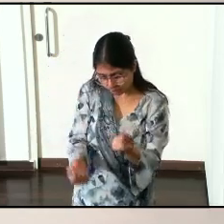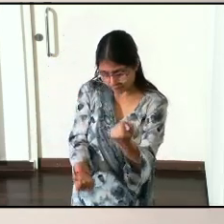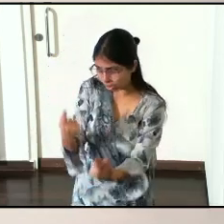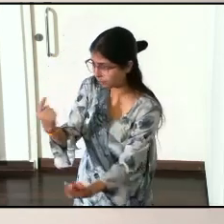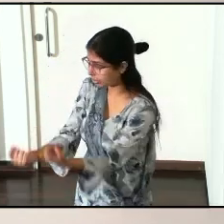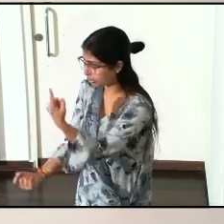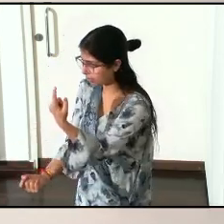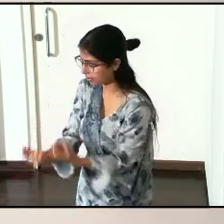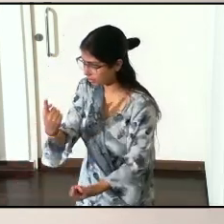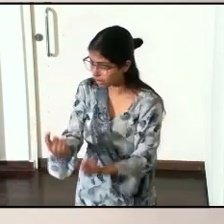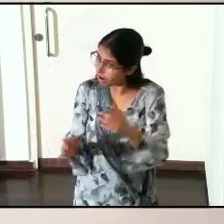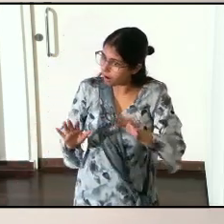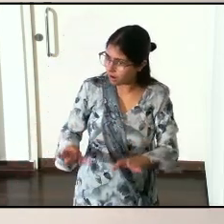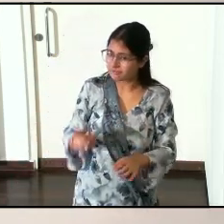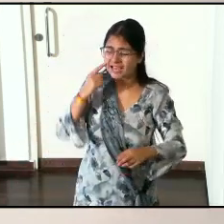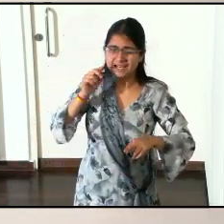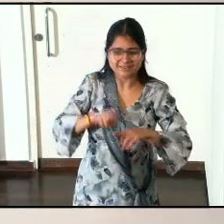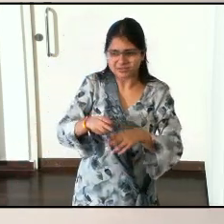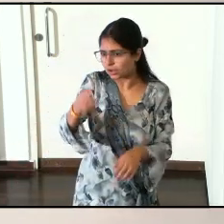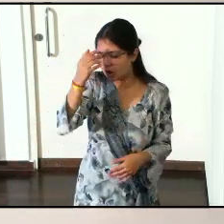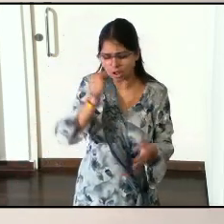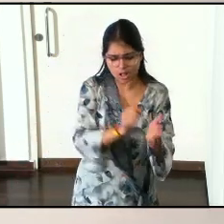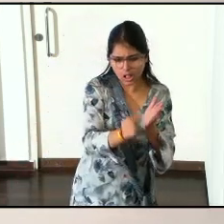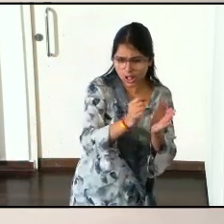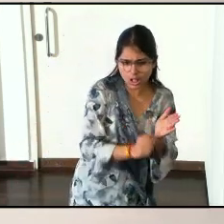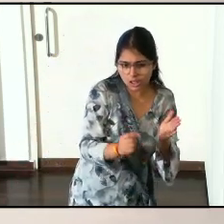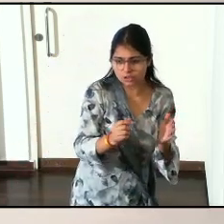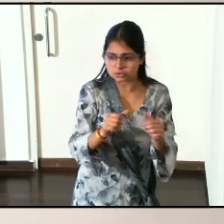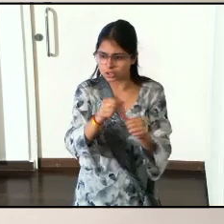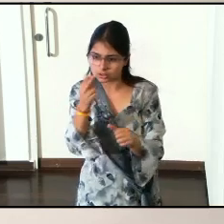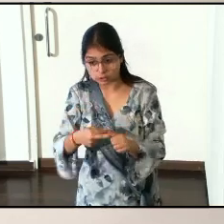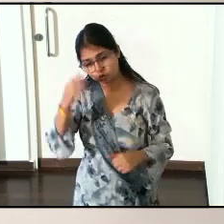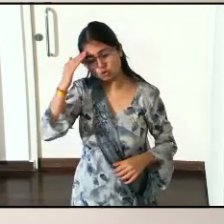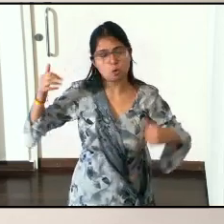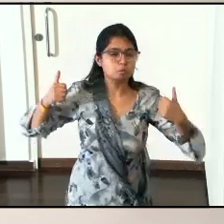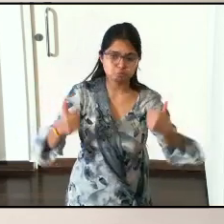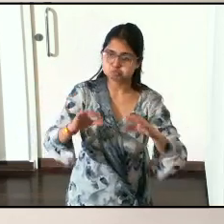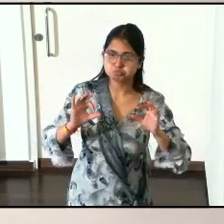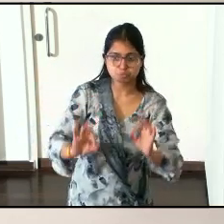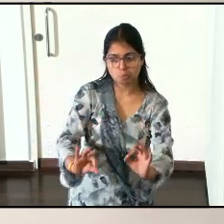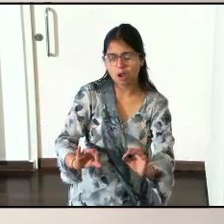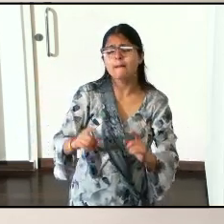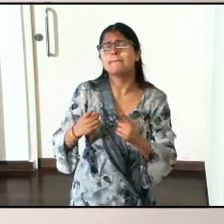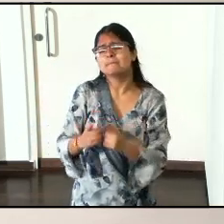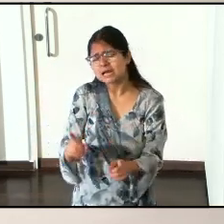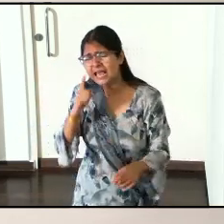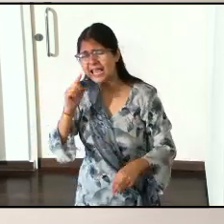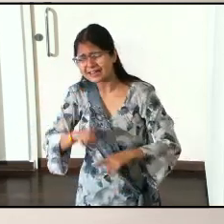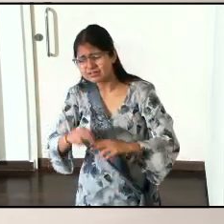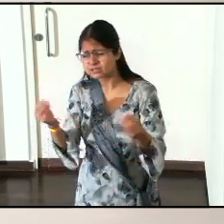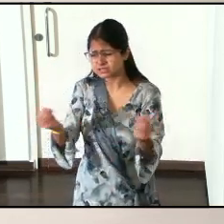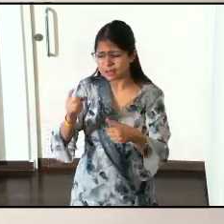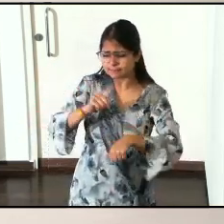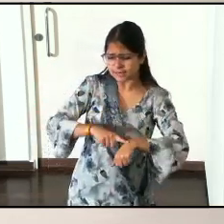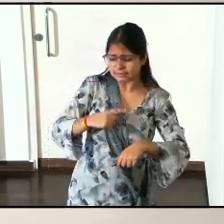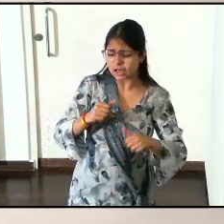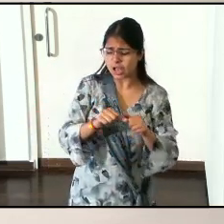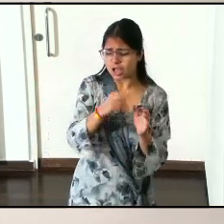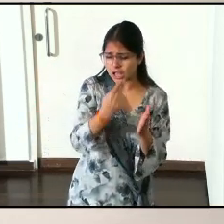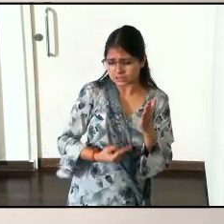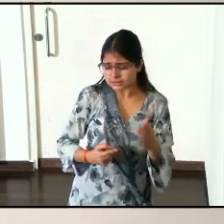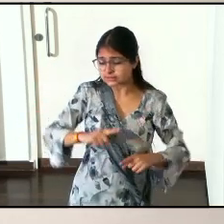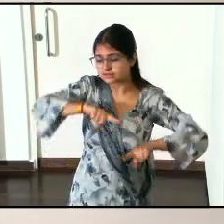the artists, great, fantastic. But that artist themselves might tell you that it was in conversation with the